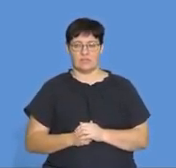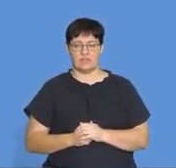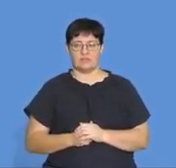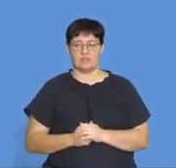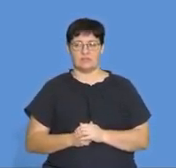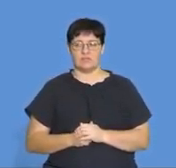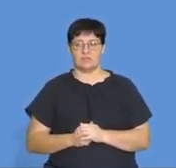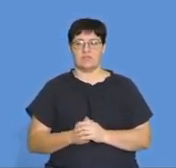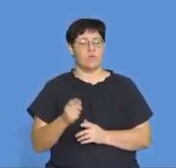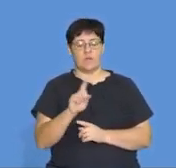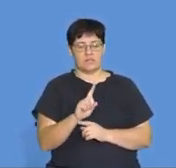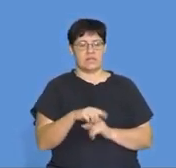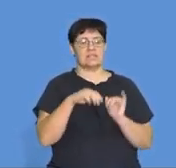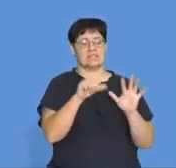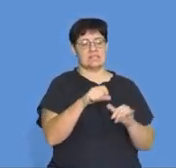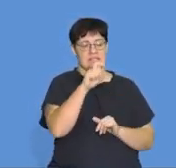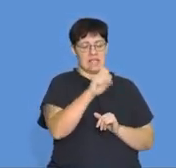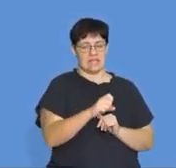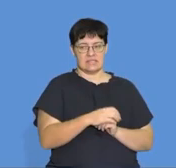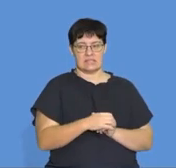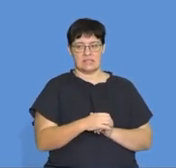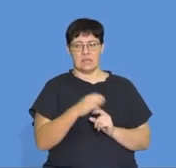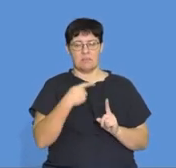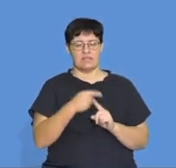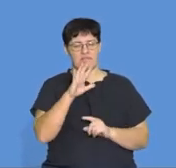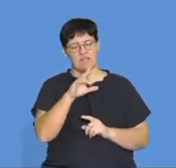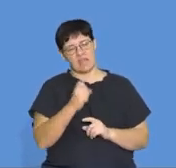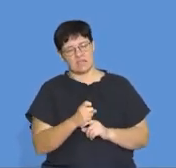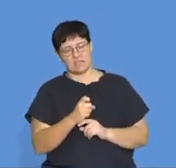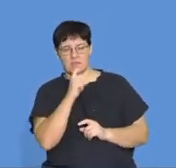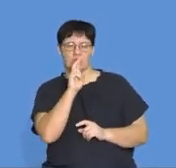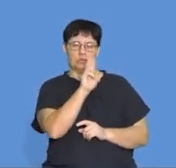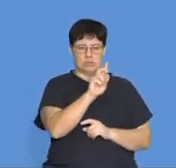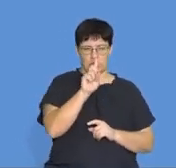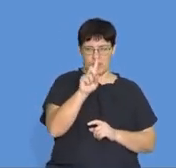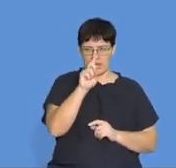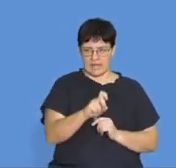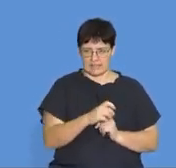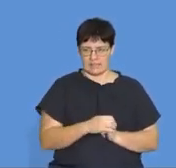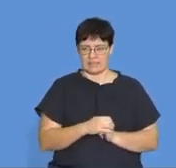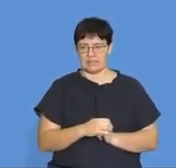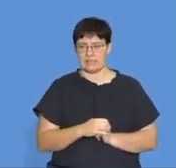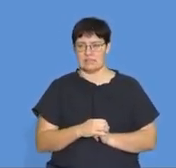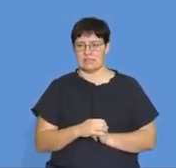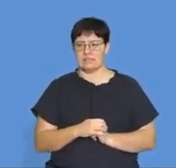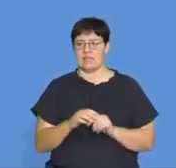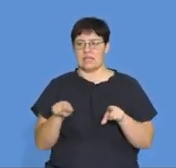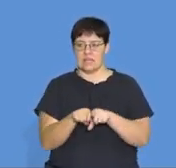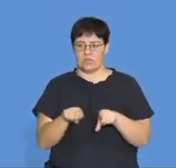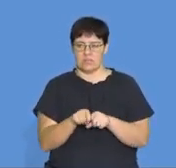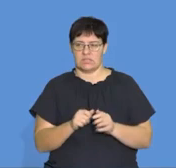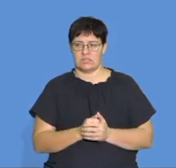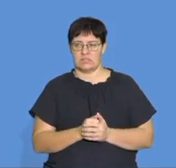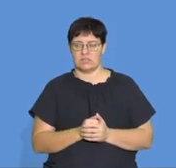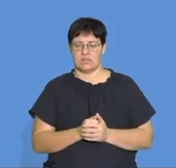will give me 16x plus 5x, there will be 21x, and then